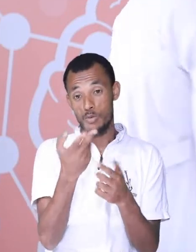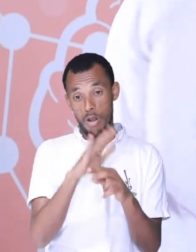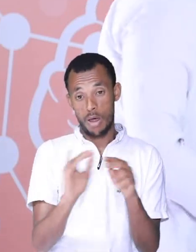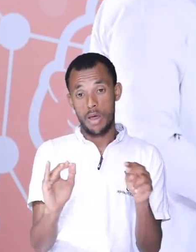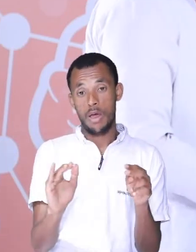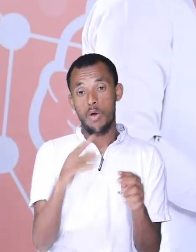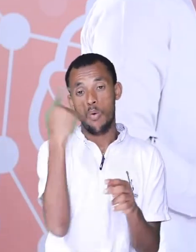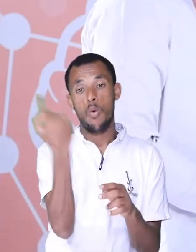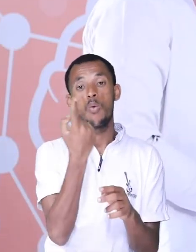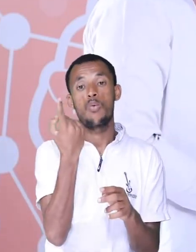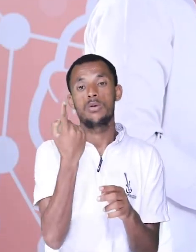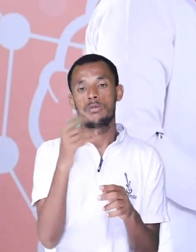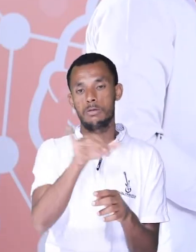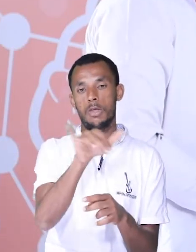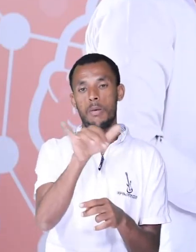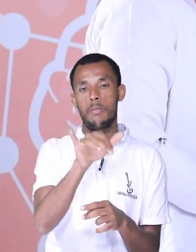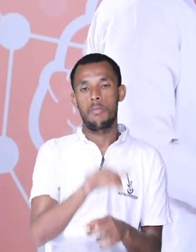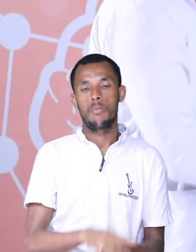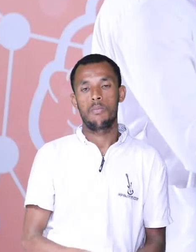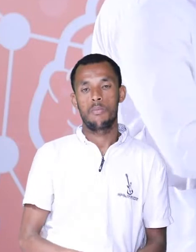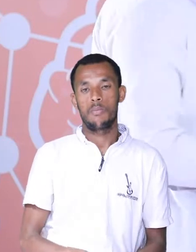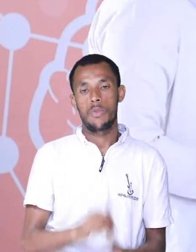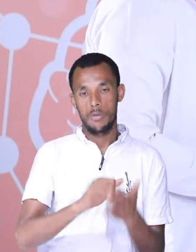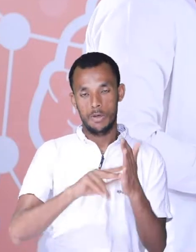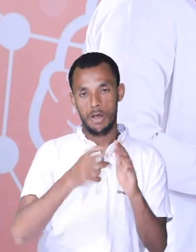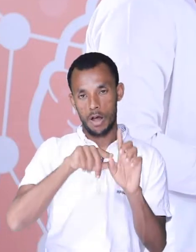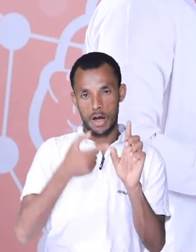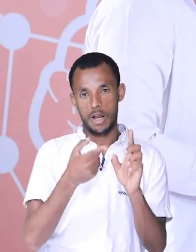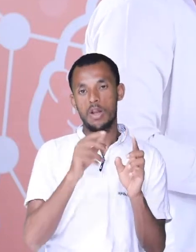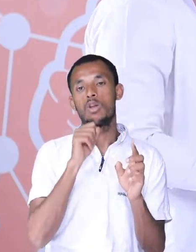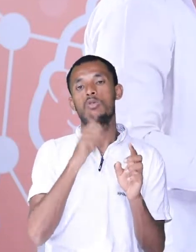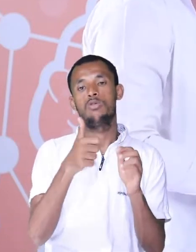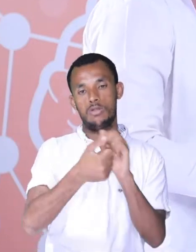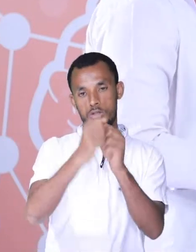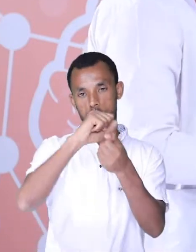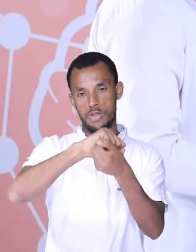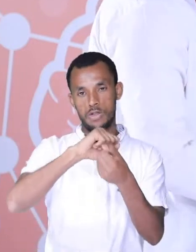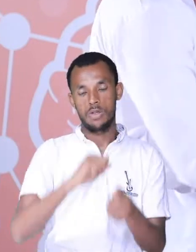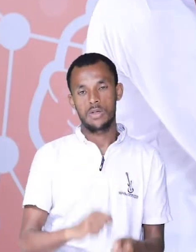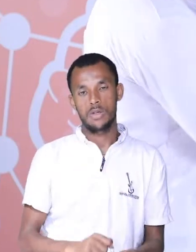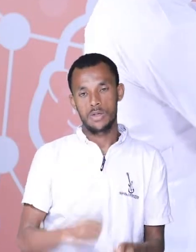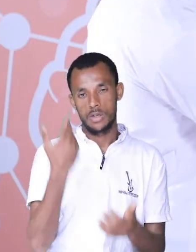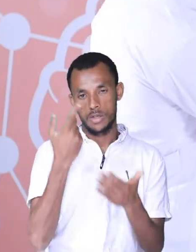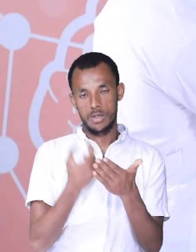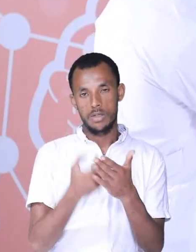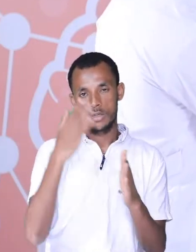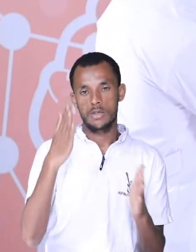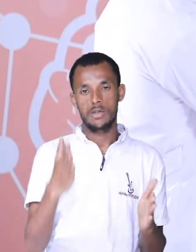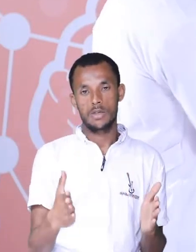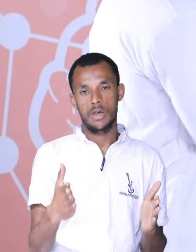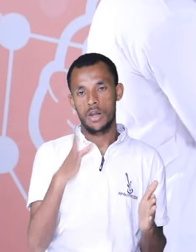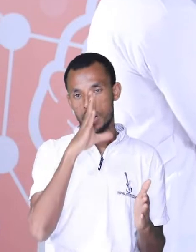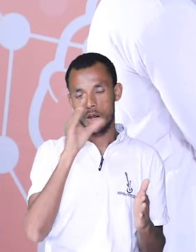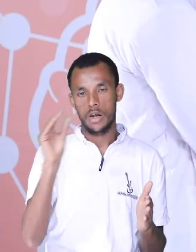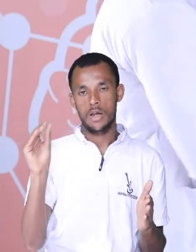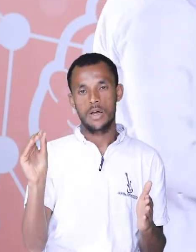is always the same. That means angle will not be changed at all. And this side and